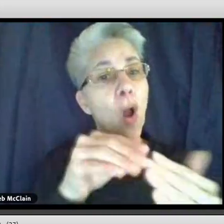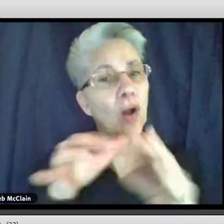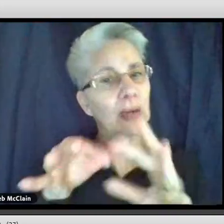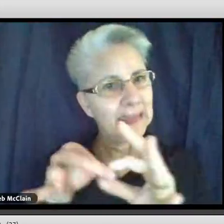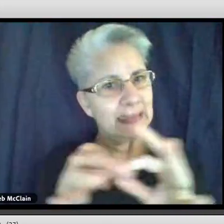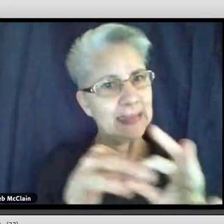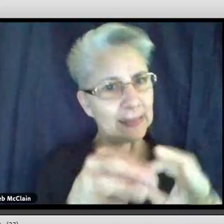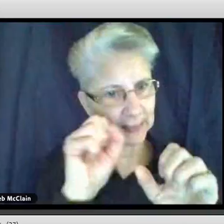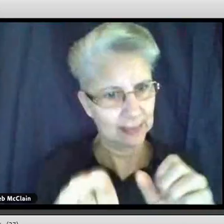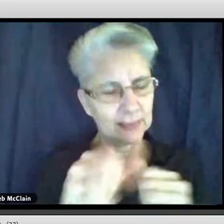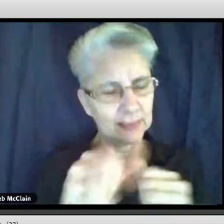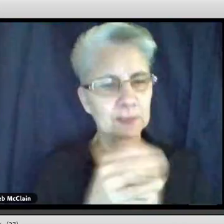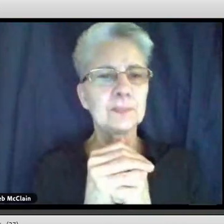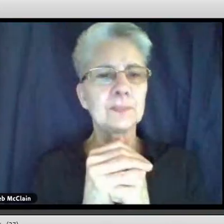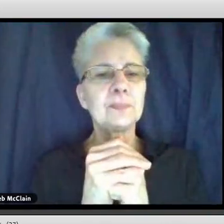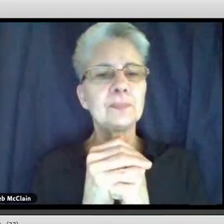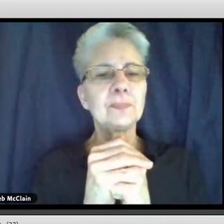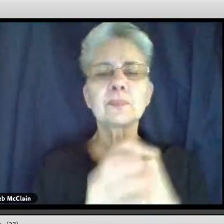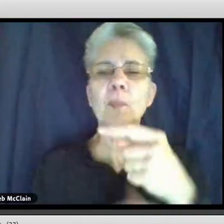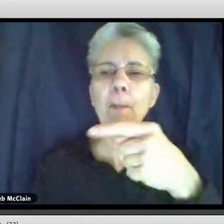connected.